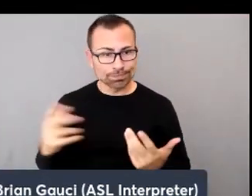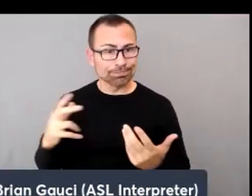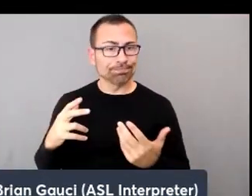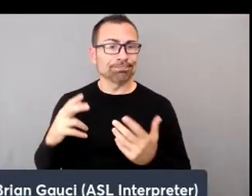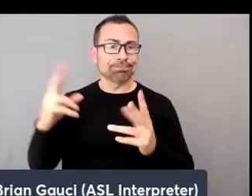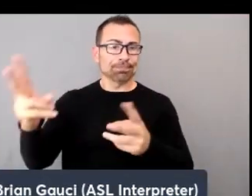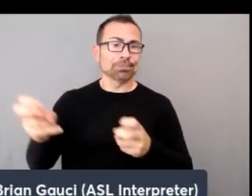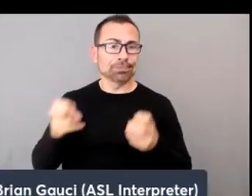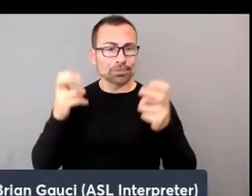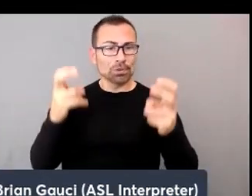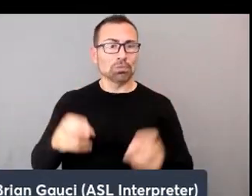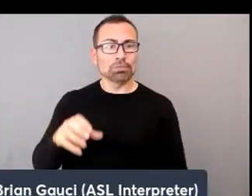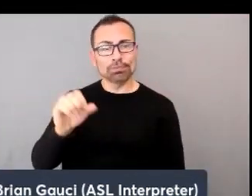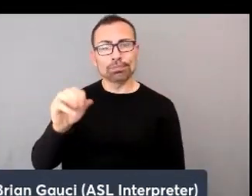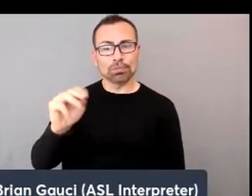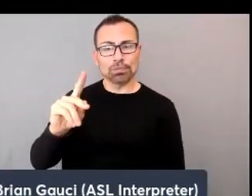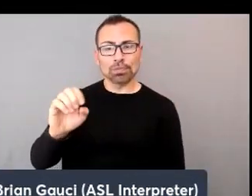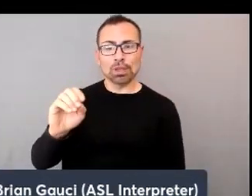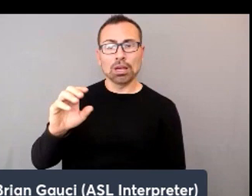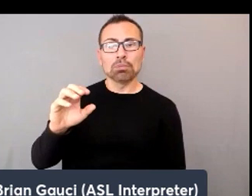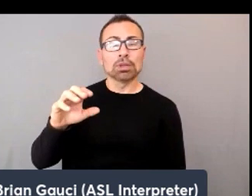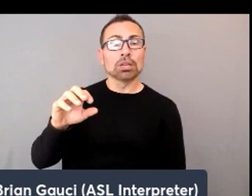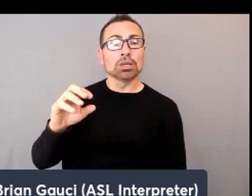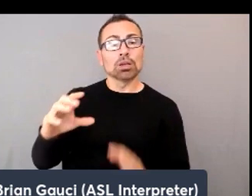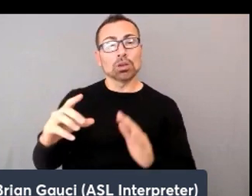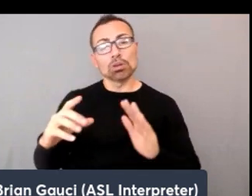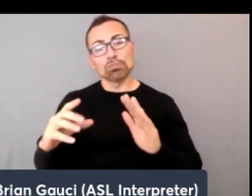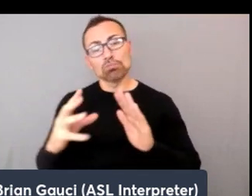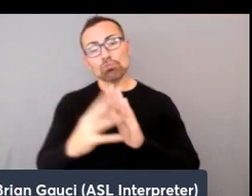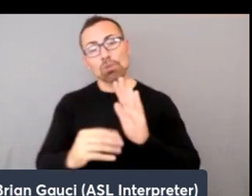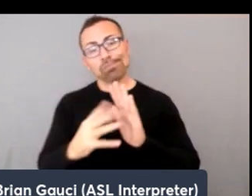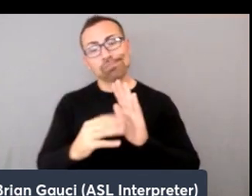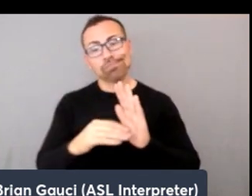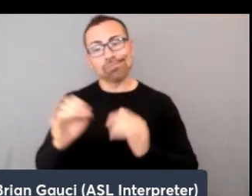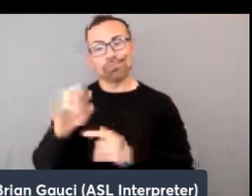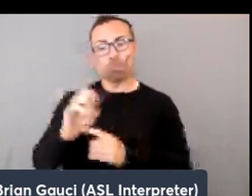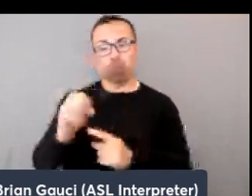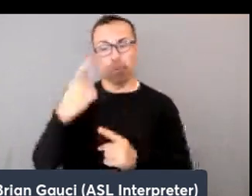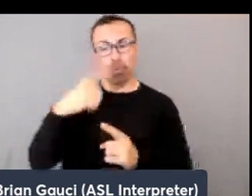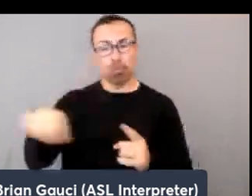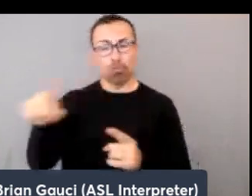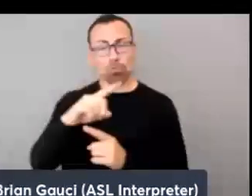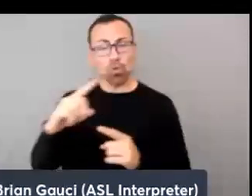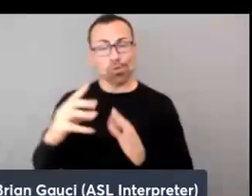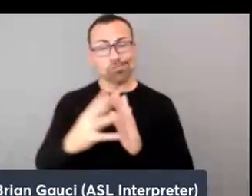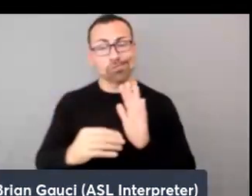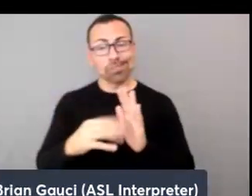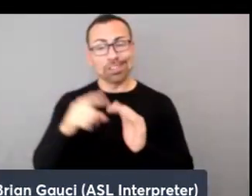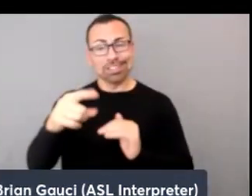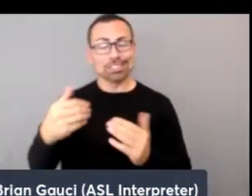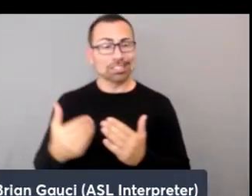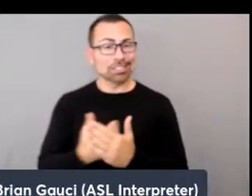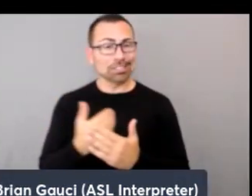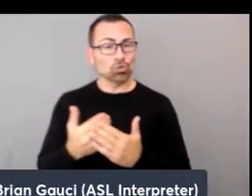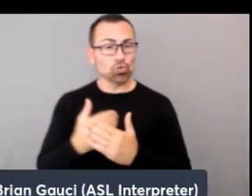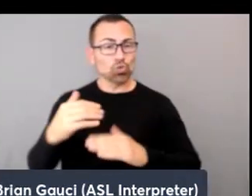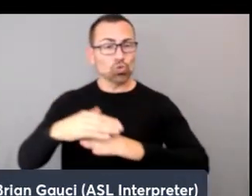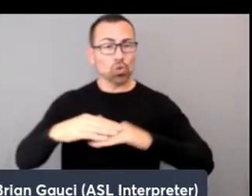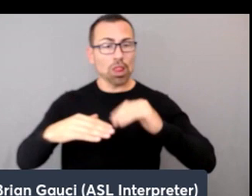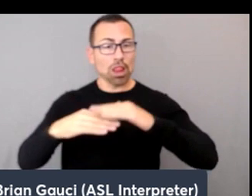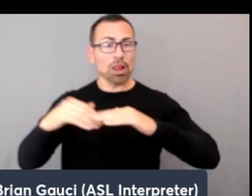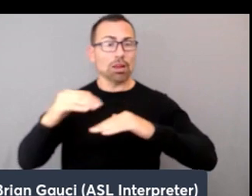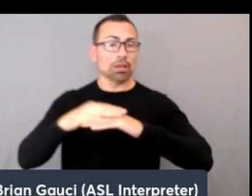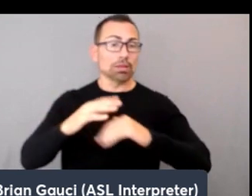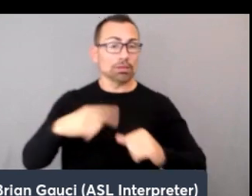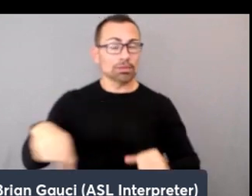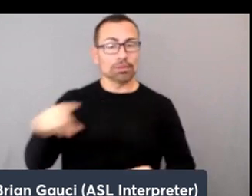Core as Replicator. We create a new layer. This is a concept from USD, but basically it's like